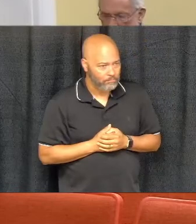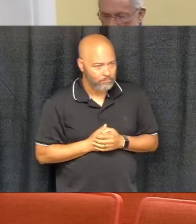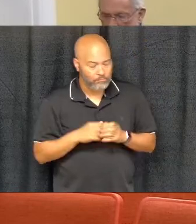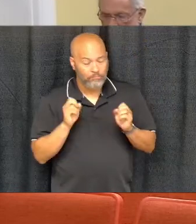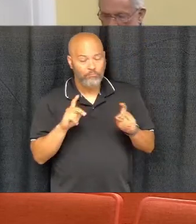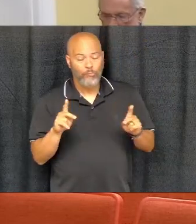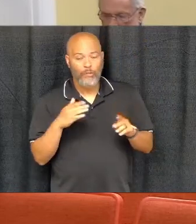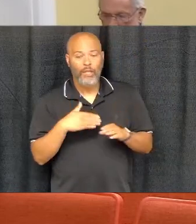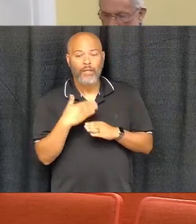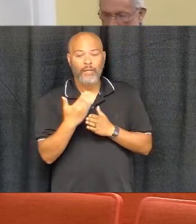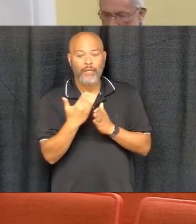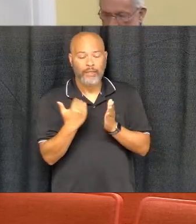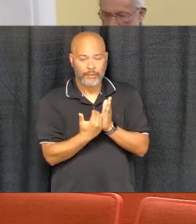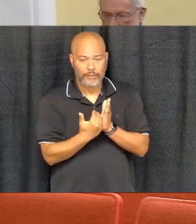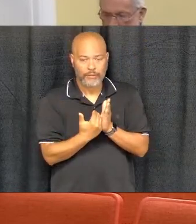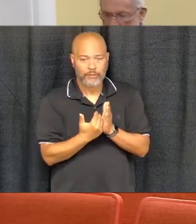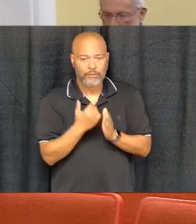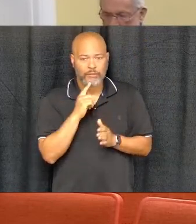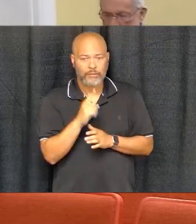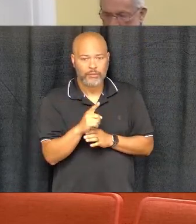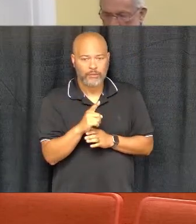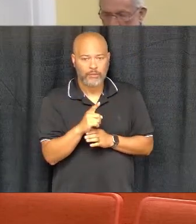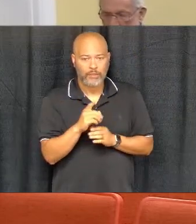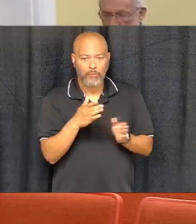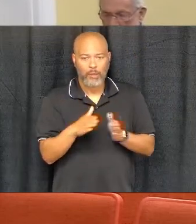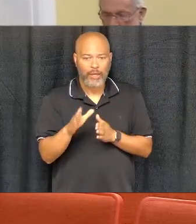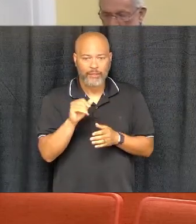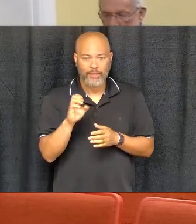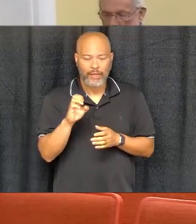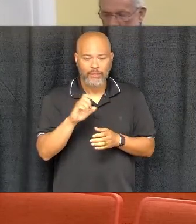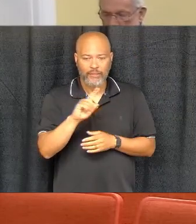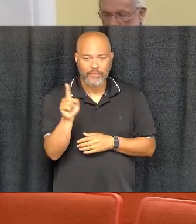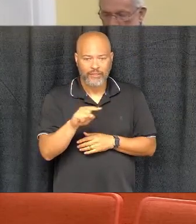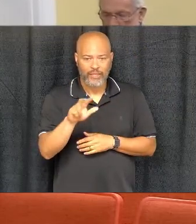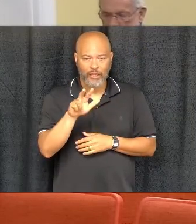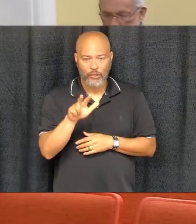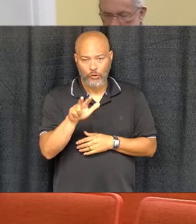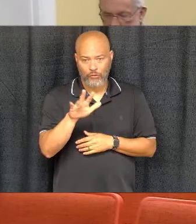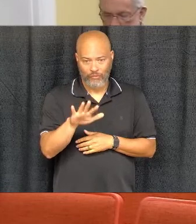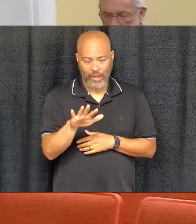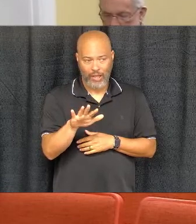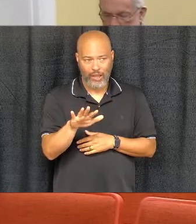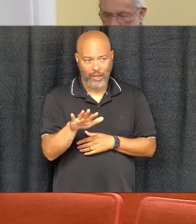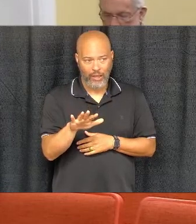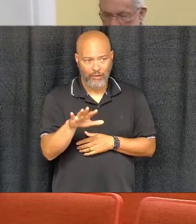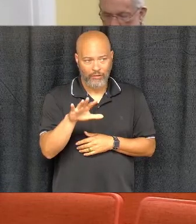Okay, next item up is Planning Commission Case Z35,